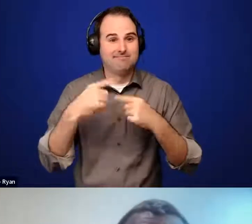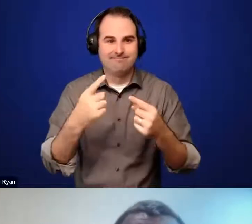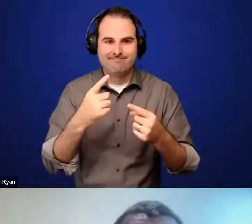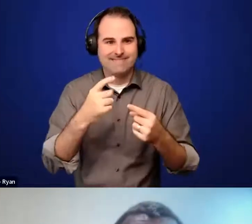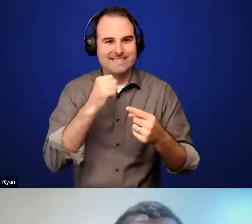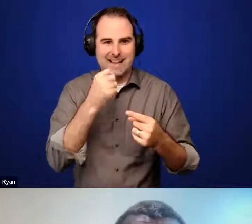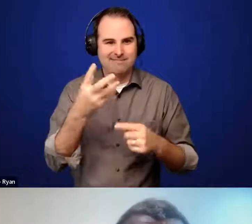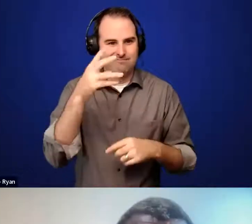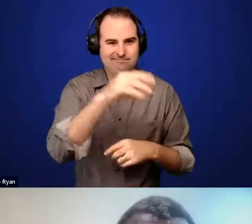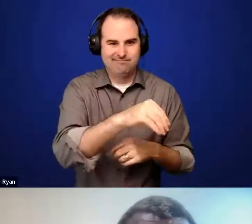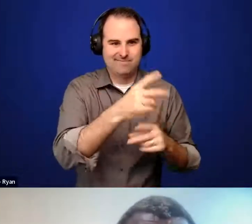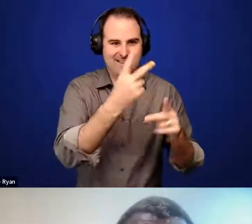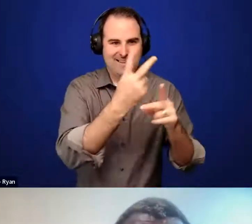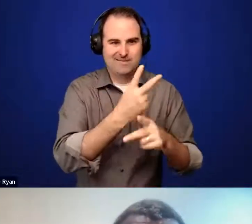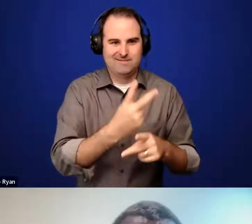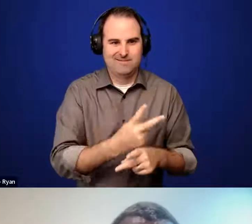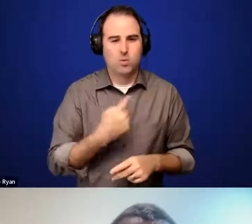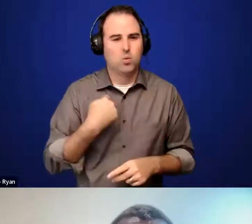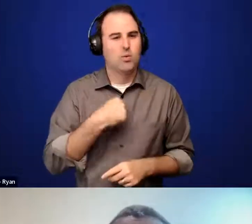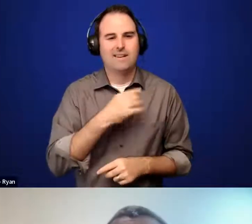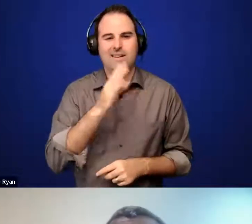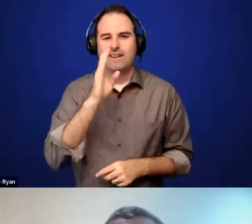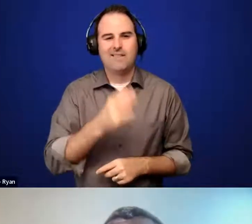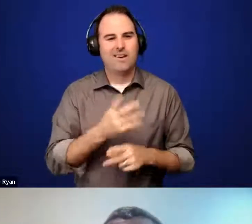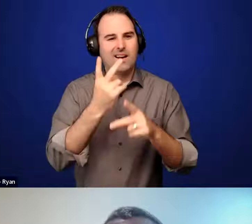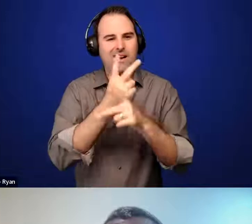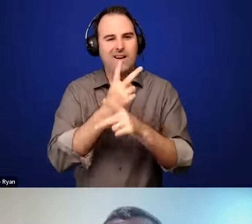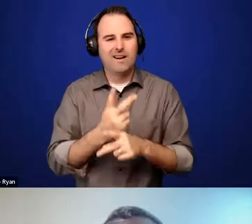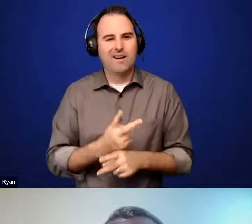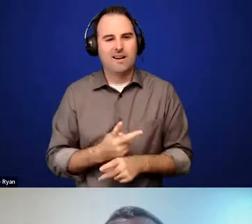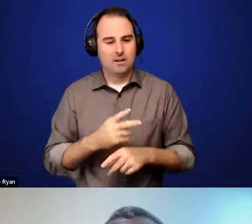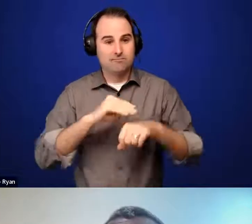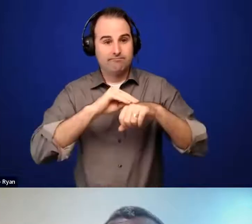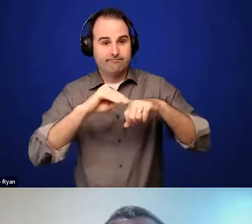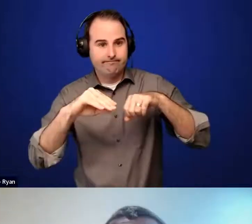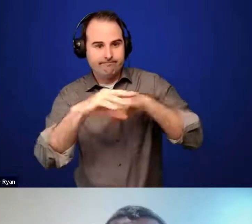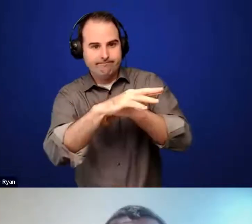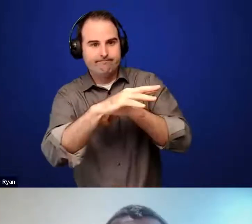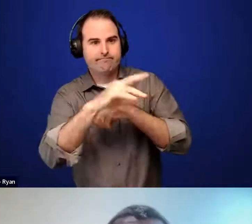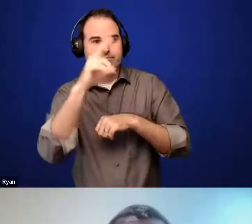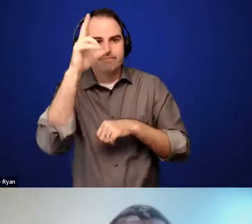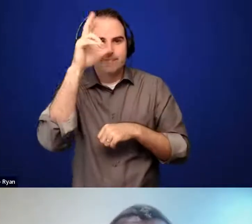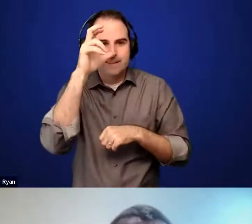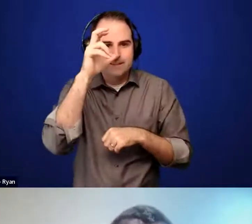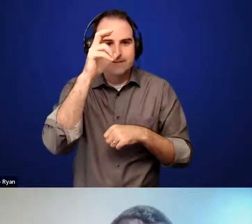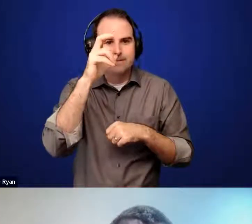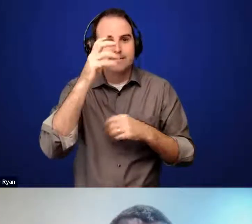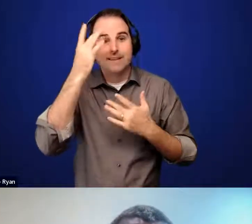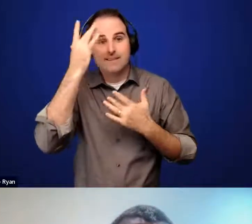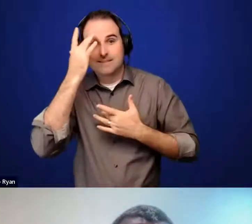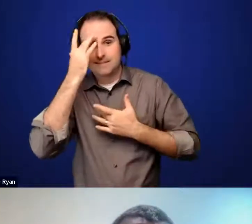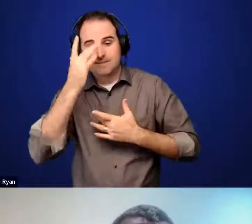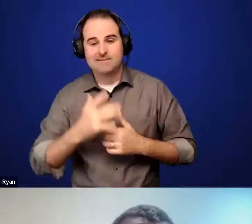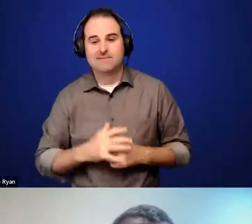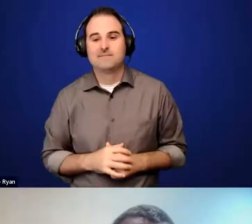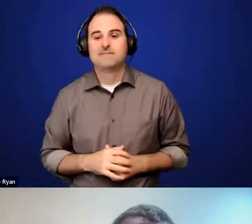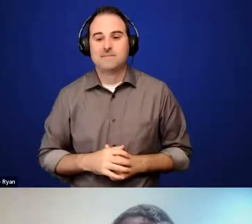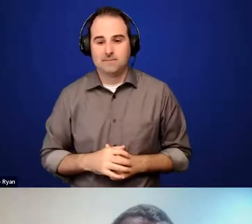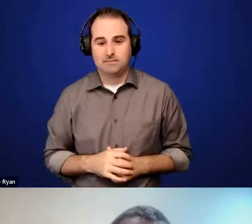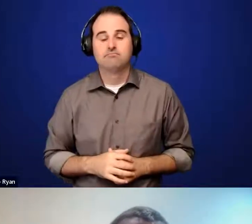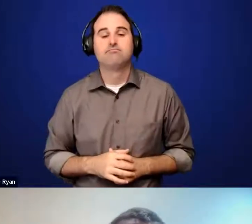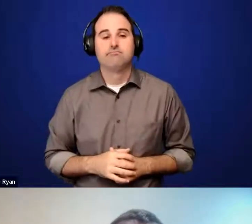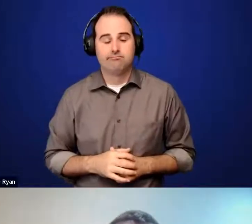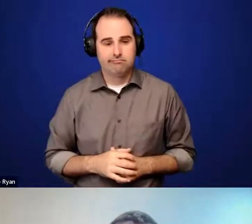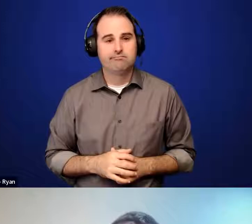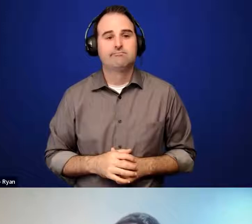account for the impact of pests and disease. And this is how we are trying to tackle some of this